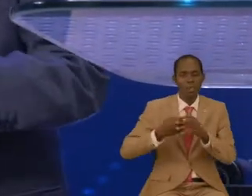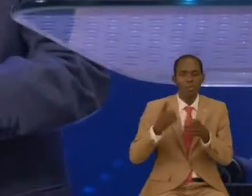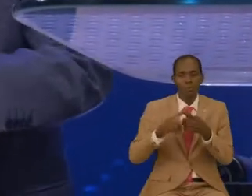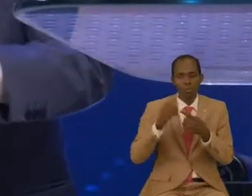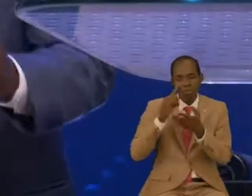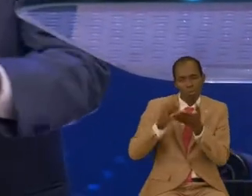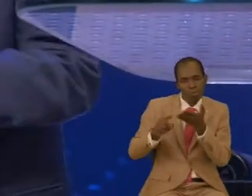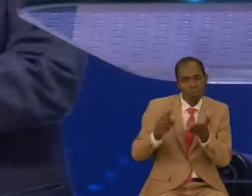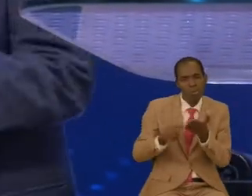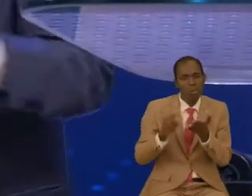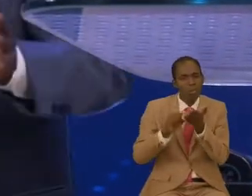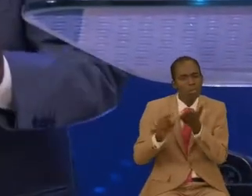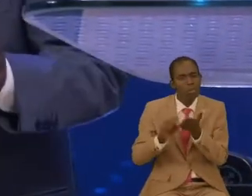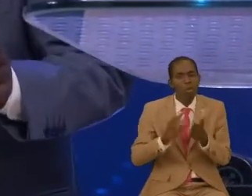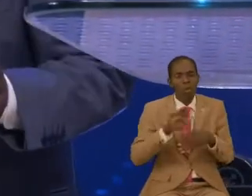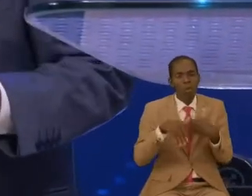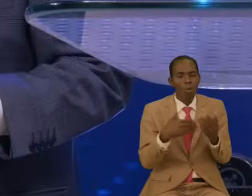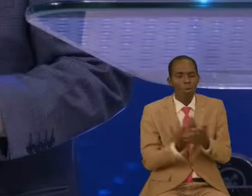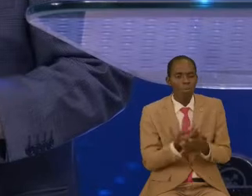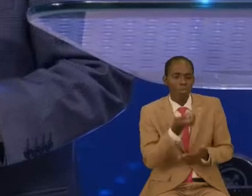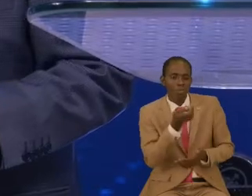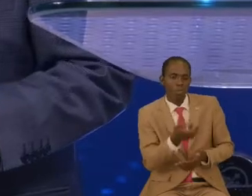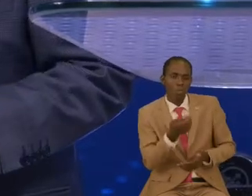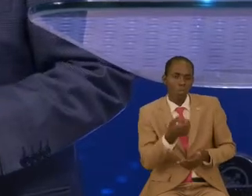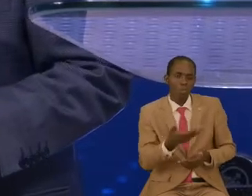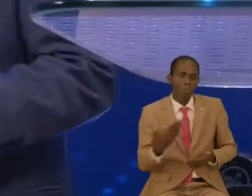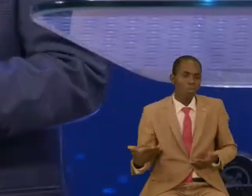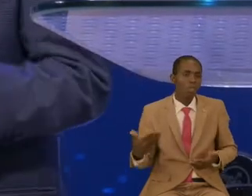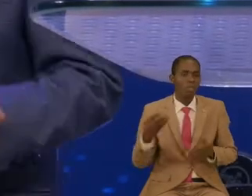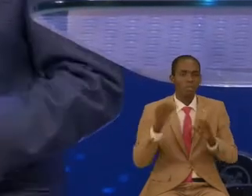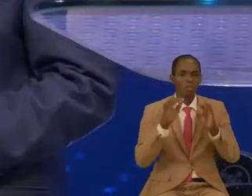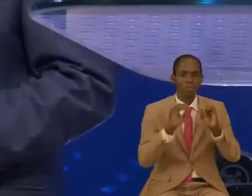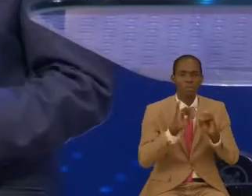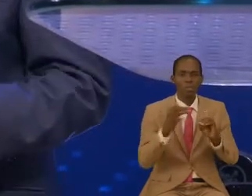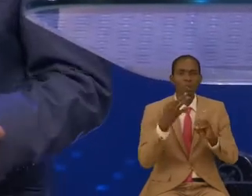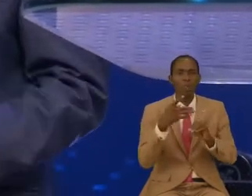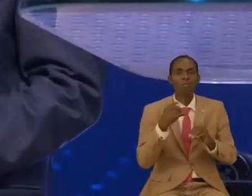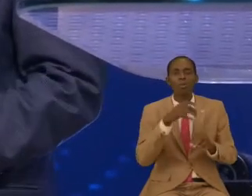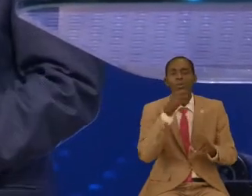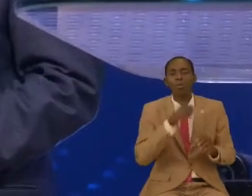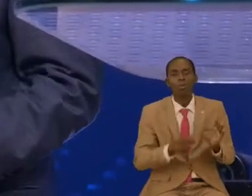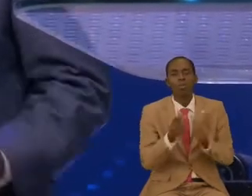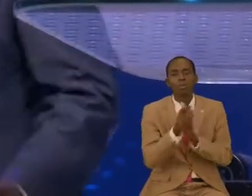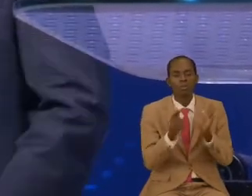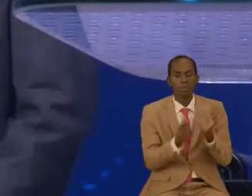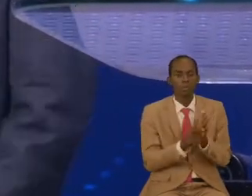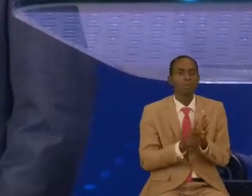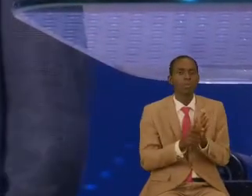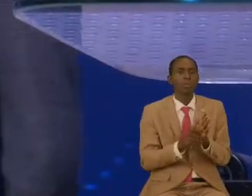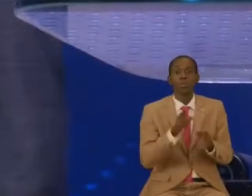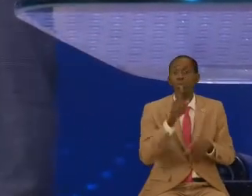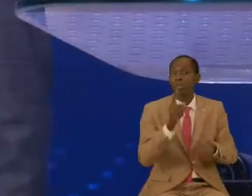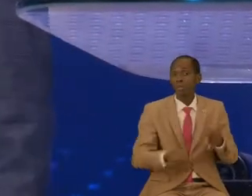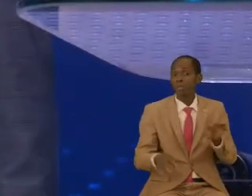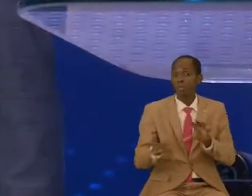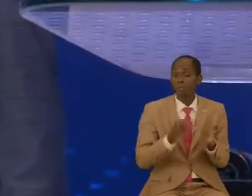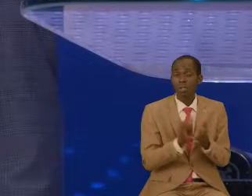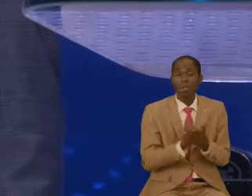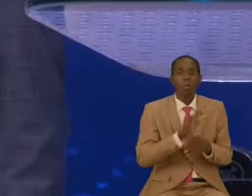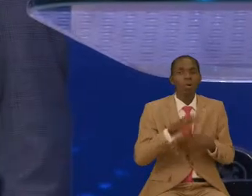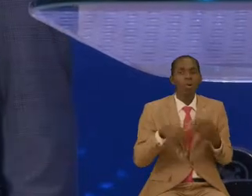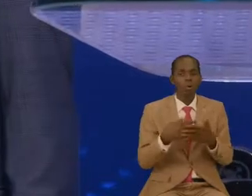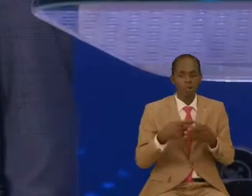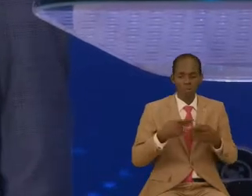the little details of the Old Testament law. And you can't do that. All the priests,